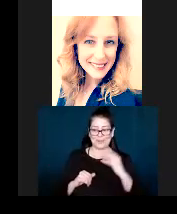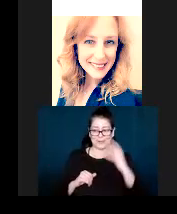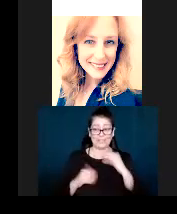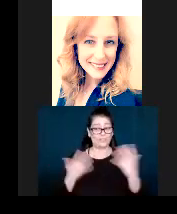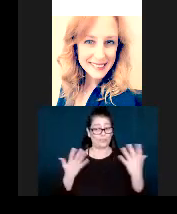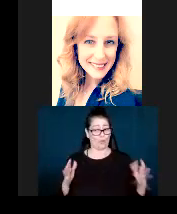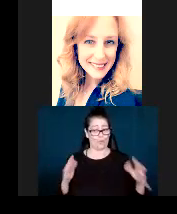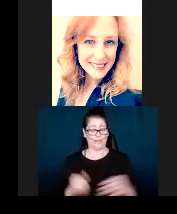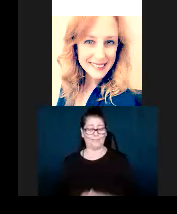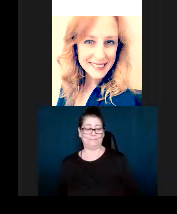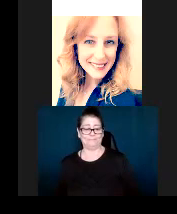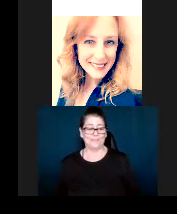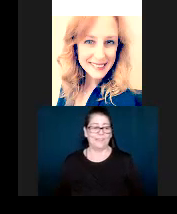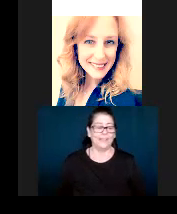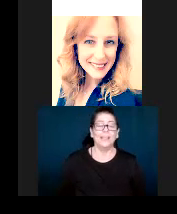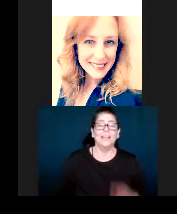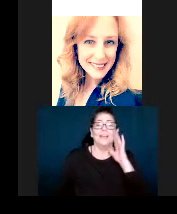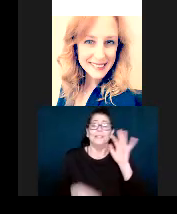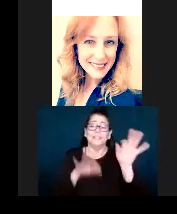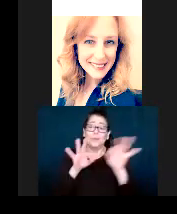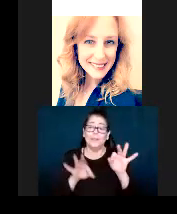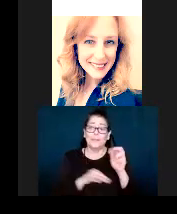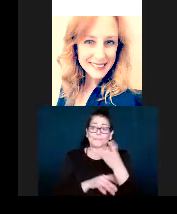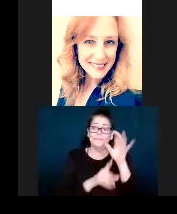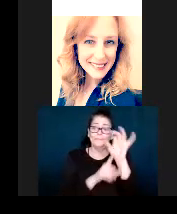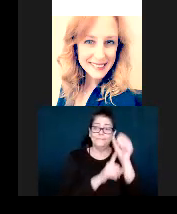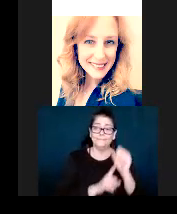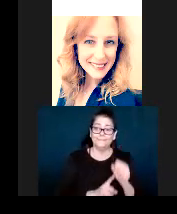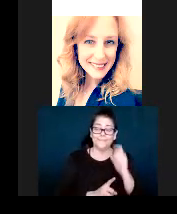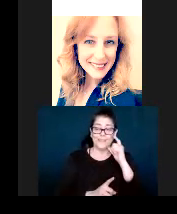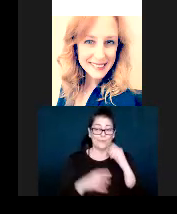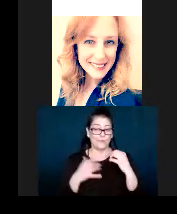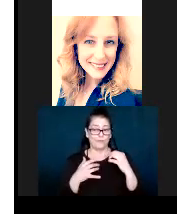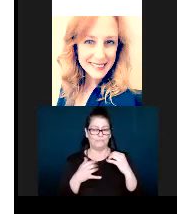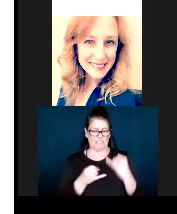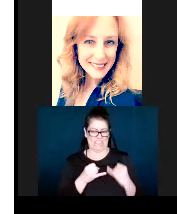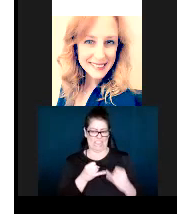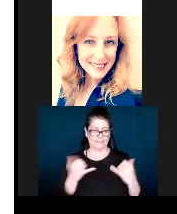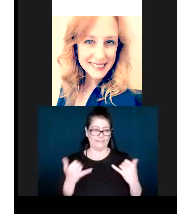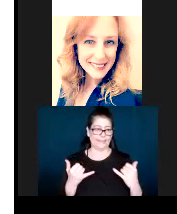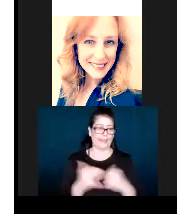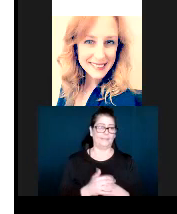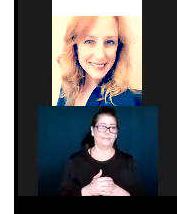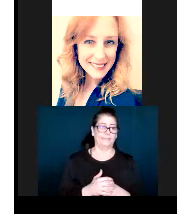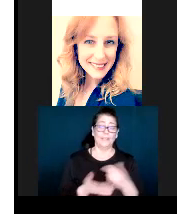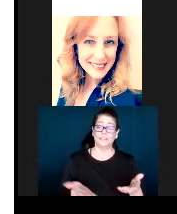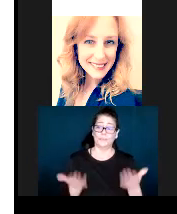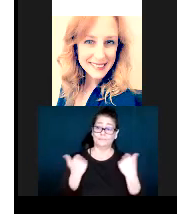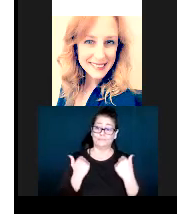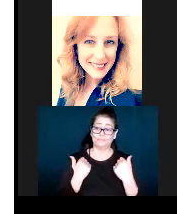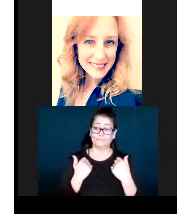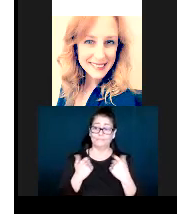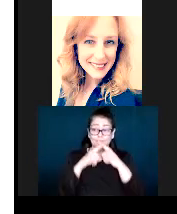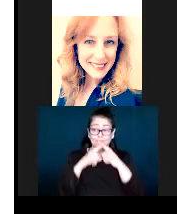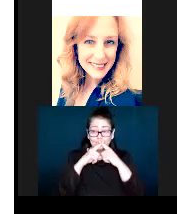go through a couple scenarios to end our presentation today, and we invite you to either come off mute or drop in the chat